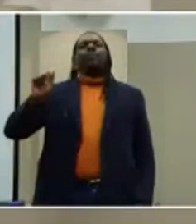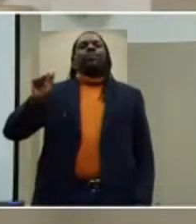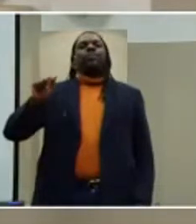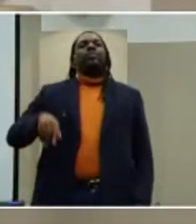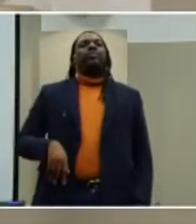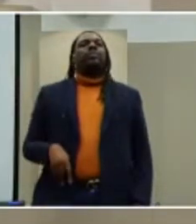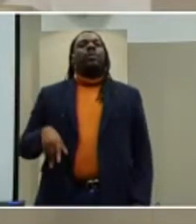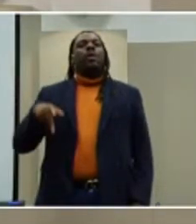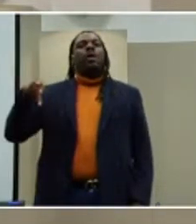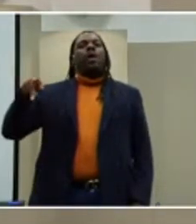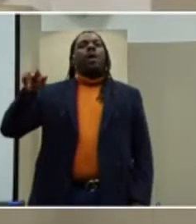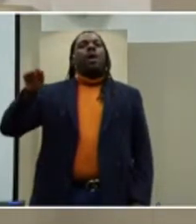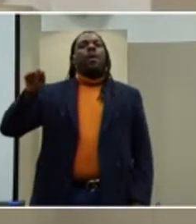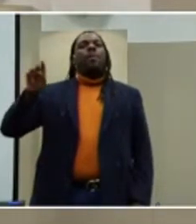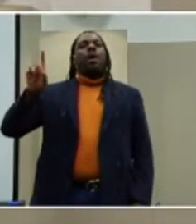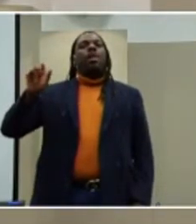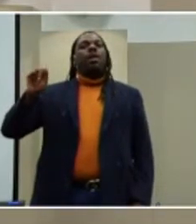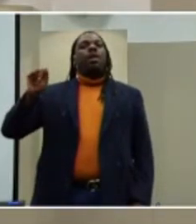Paula Yurka.